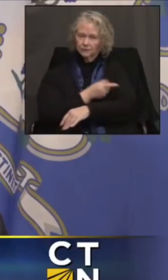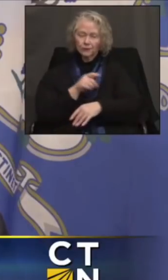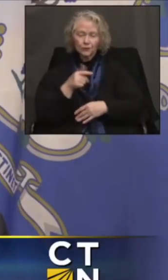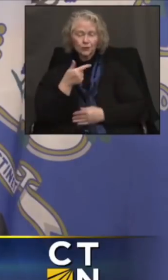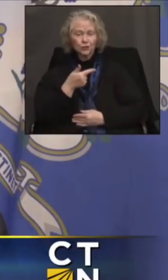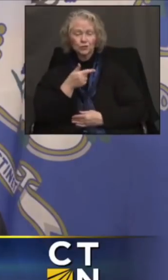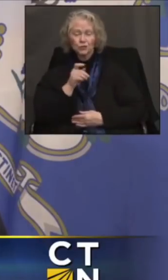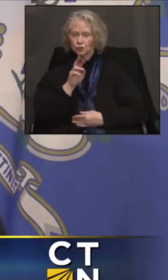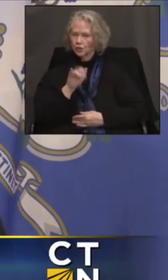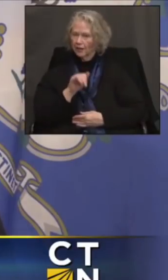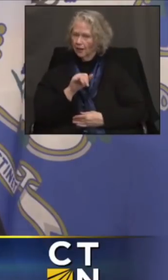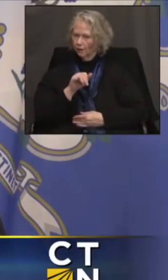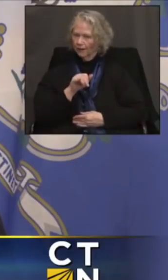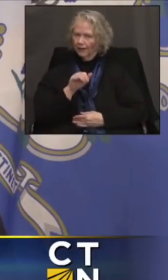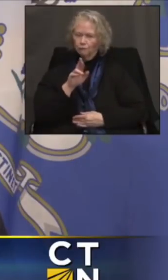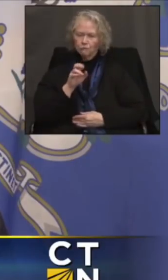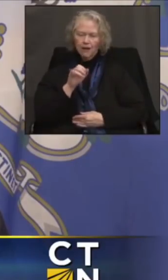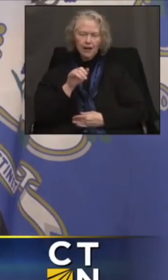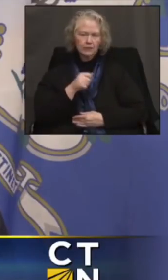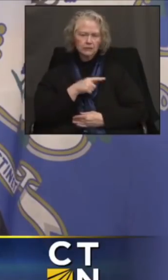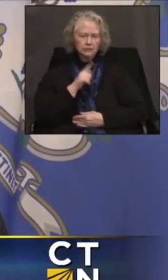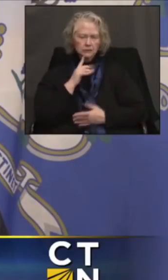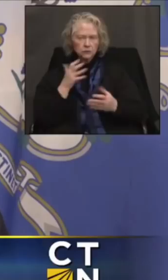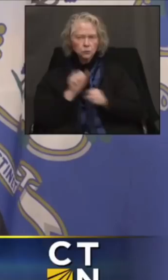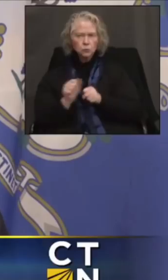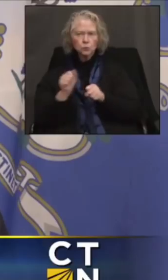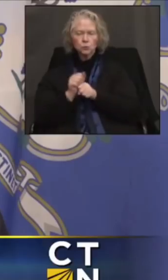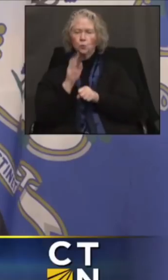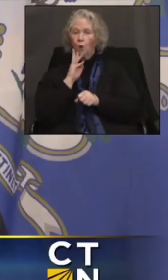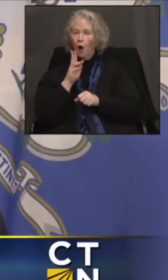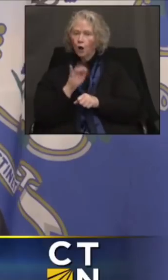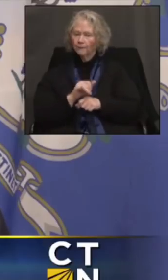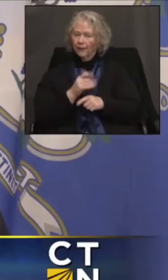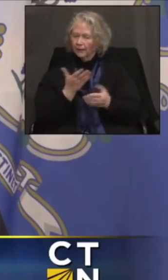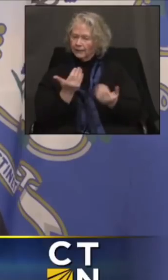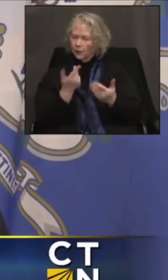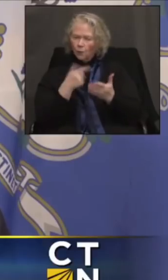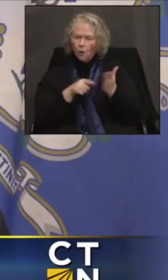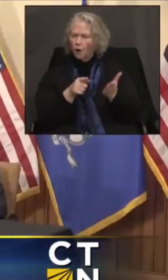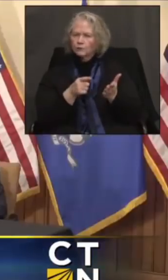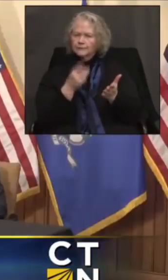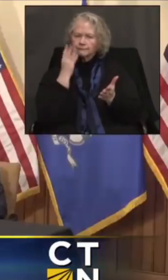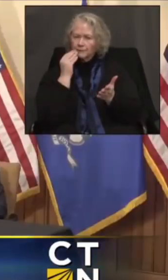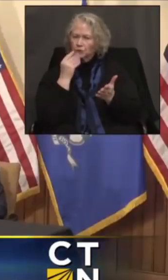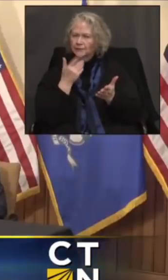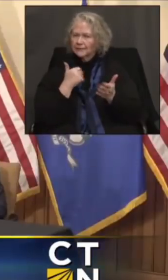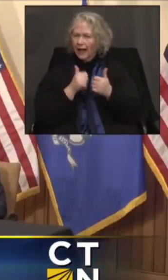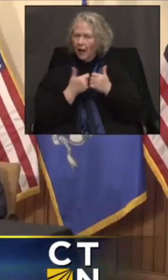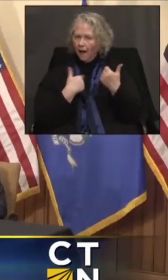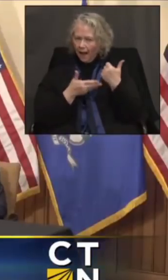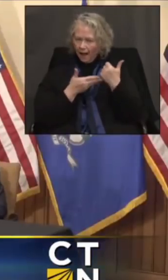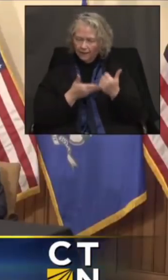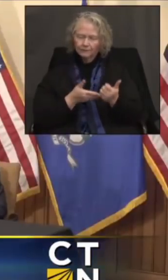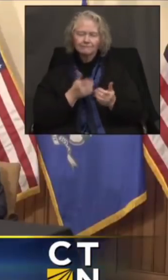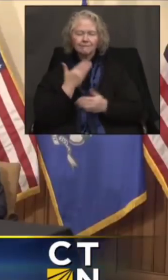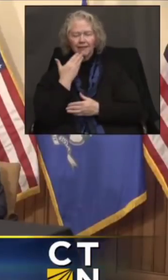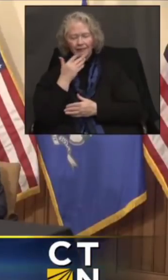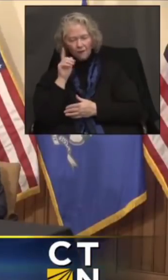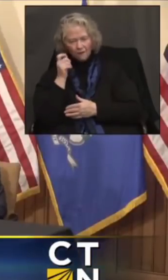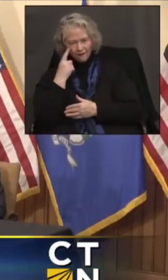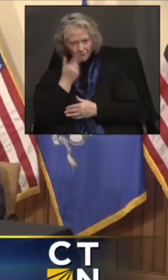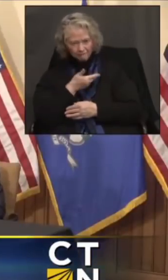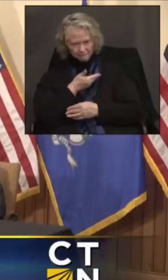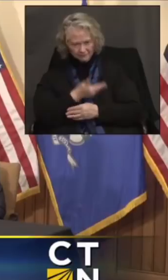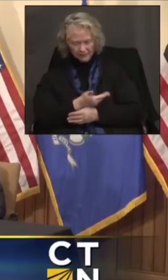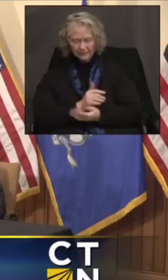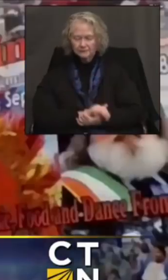You've done yeoman's work in Waterbury. Tell us what you're seeing and how we can help. Thank you very much, Governor, for having me.